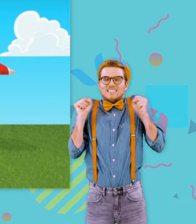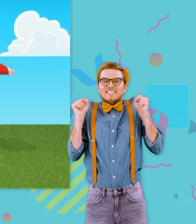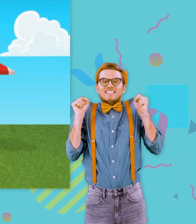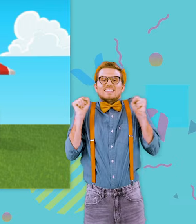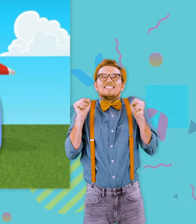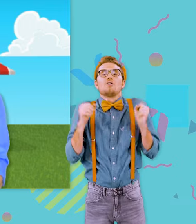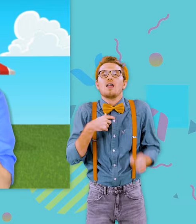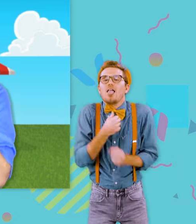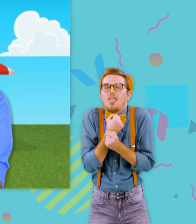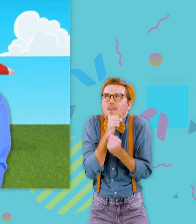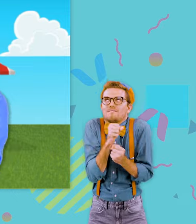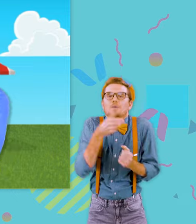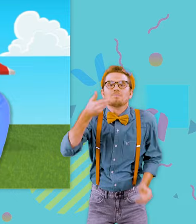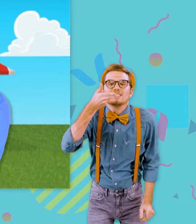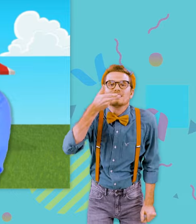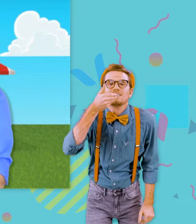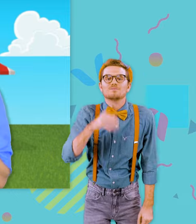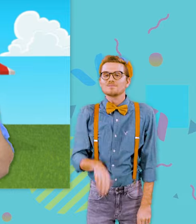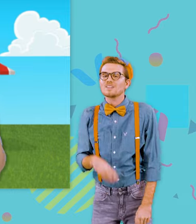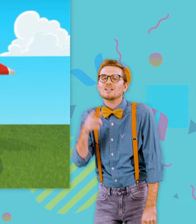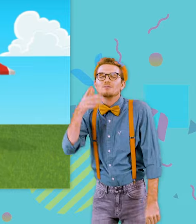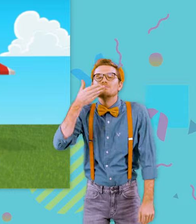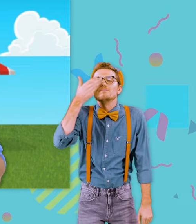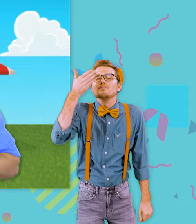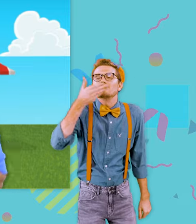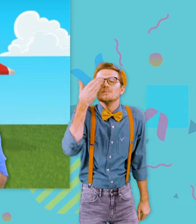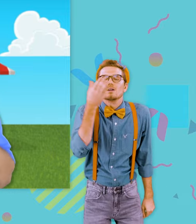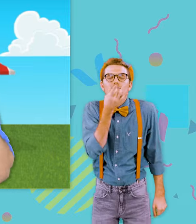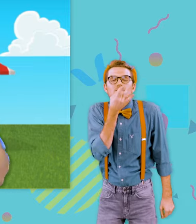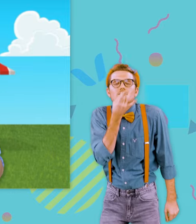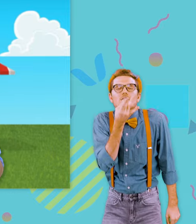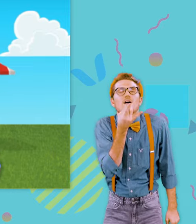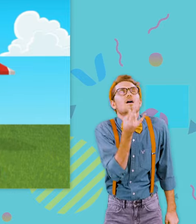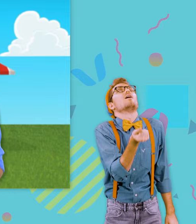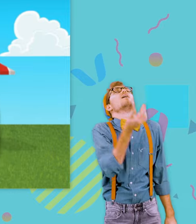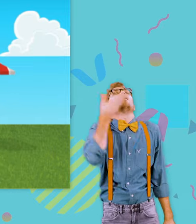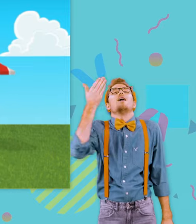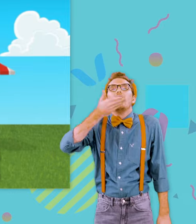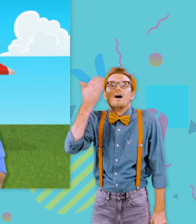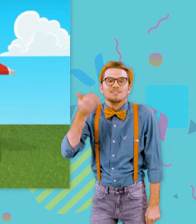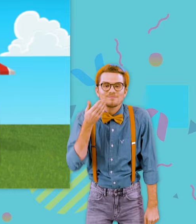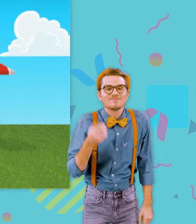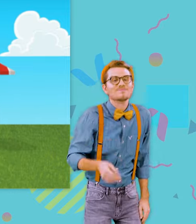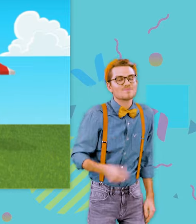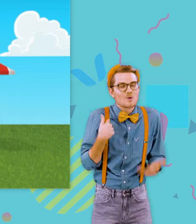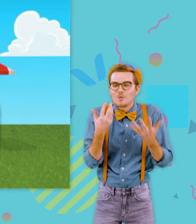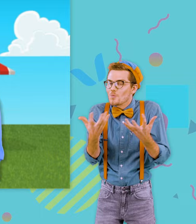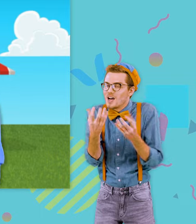Yeah, this is a piece of pizza. I love pizza. It's